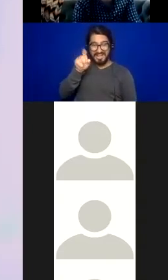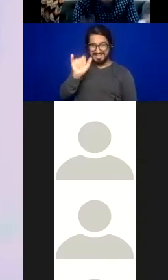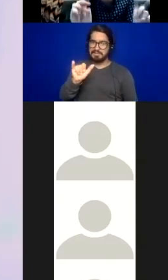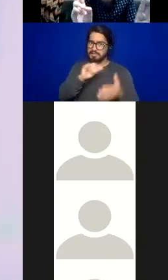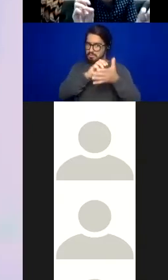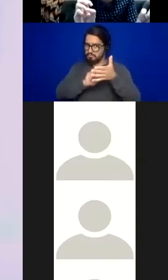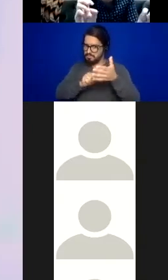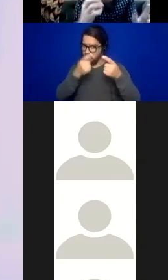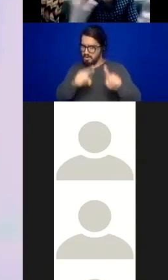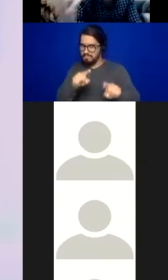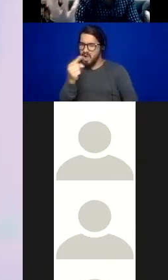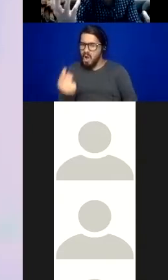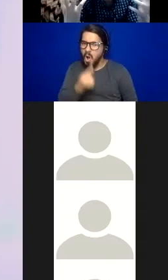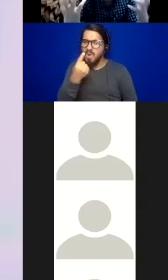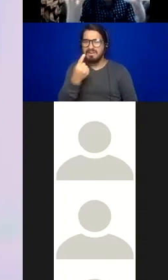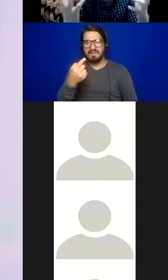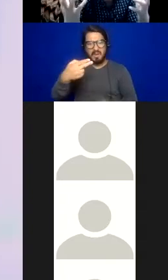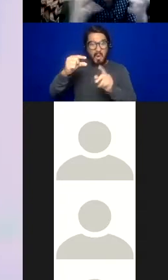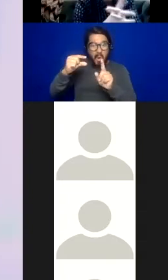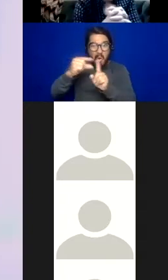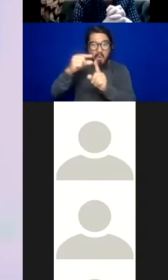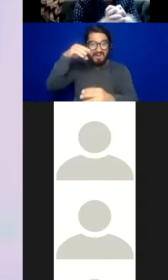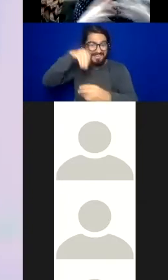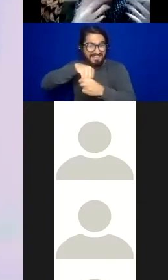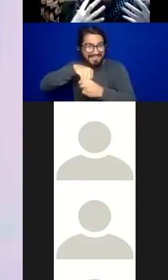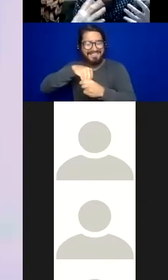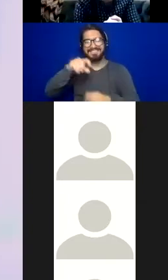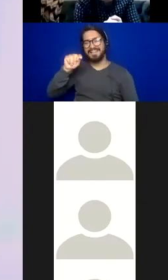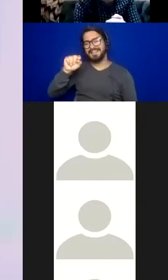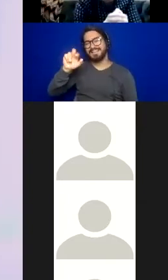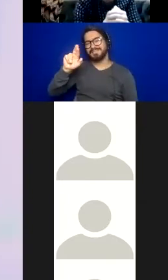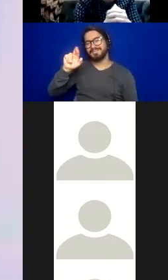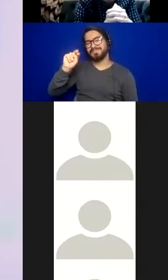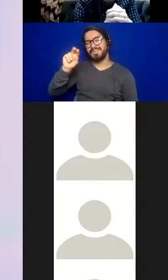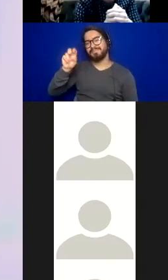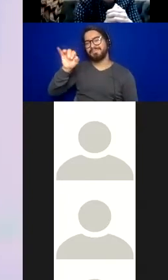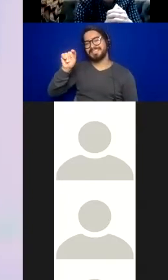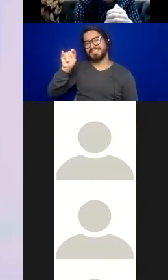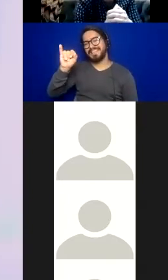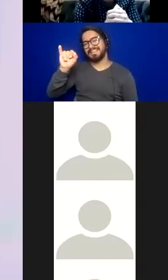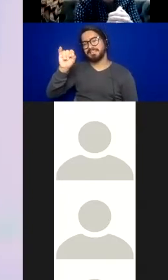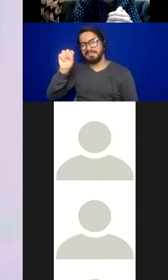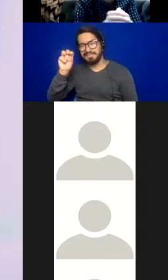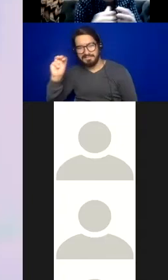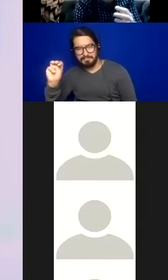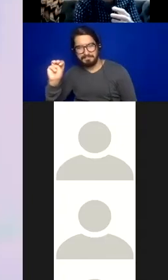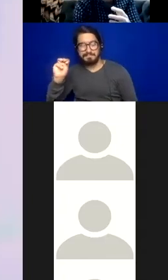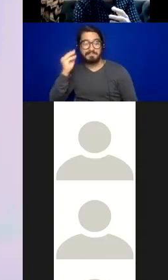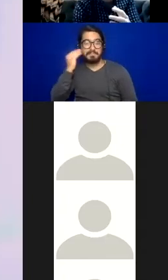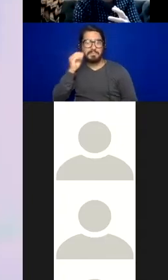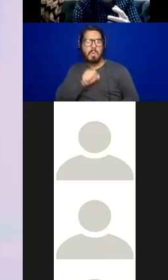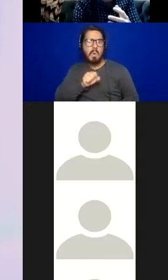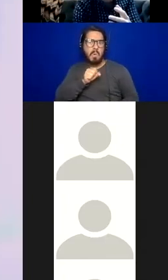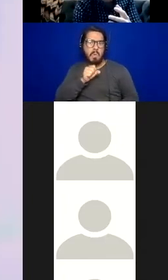just transvestism was the term. I know that's an outdated and offensive term.